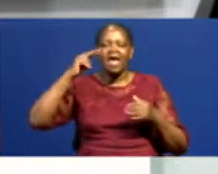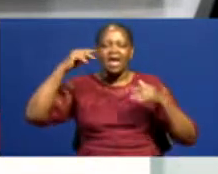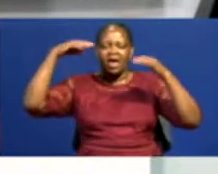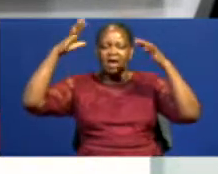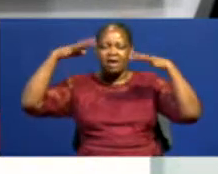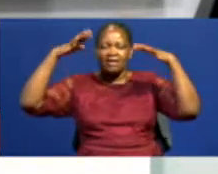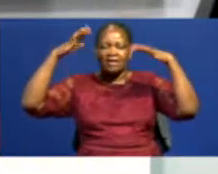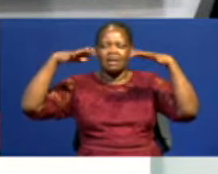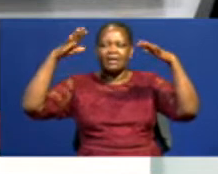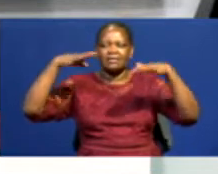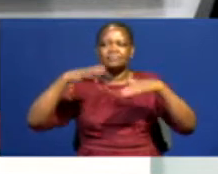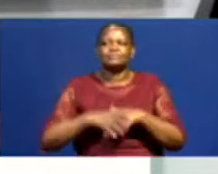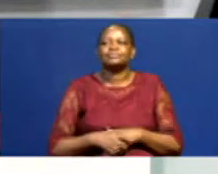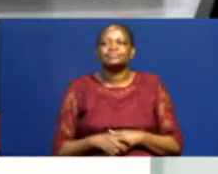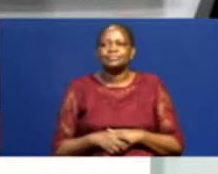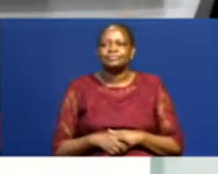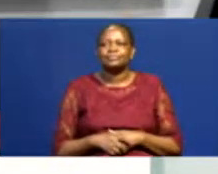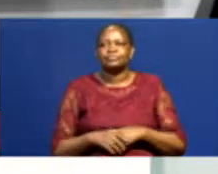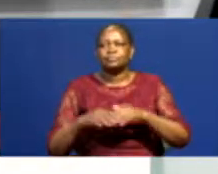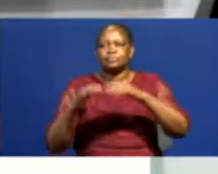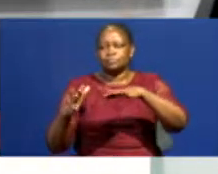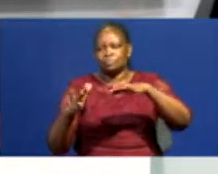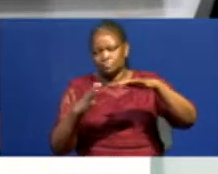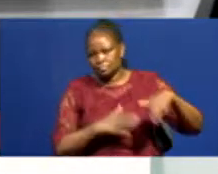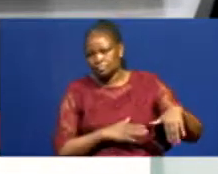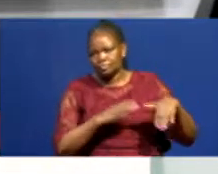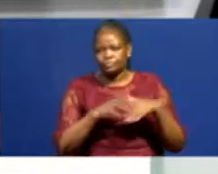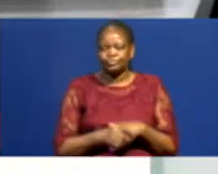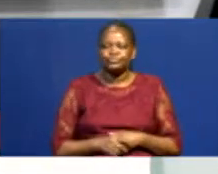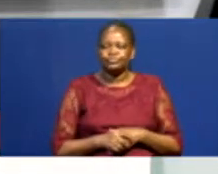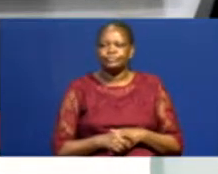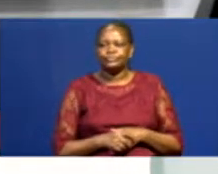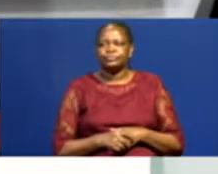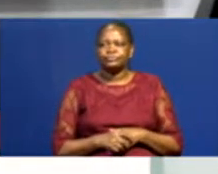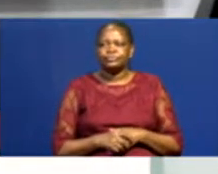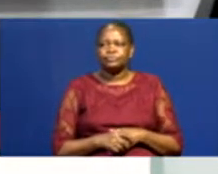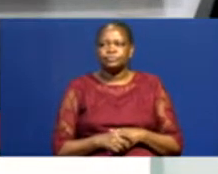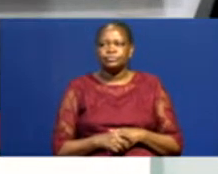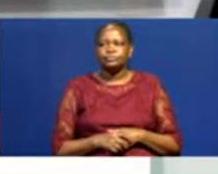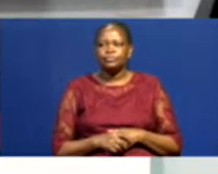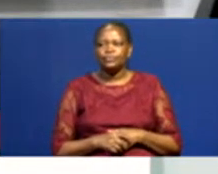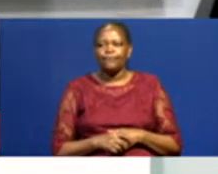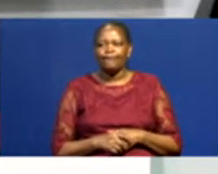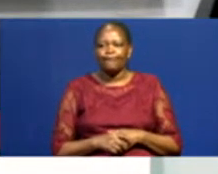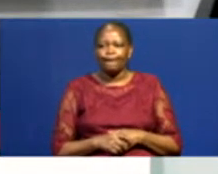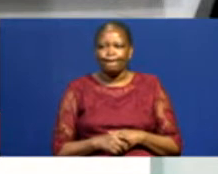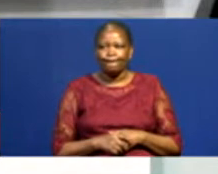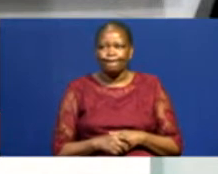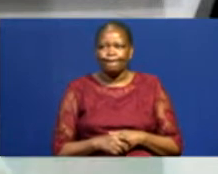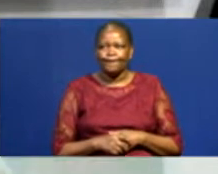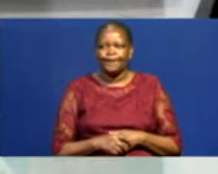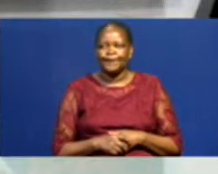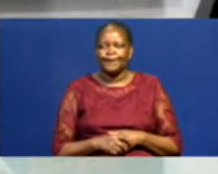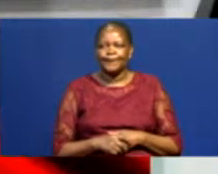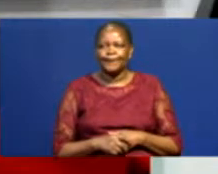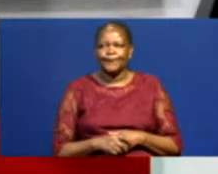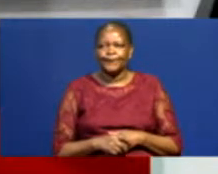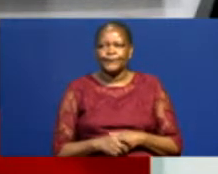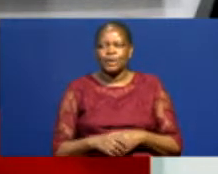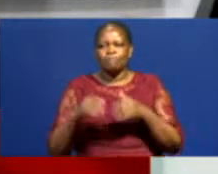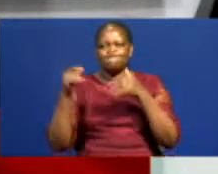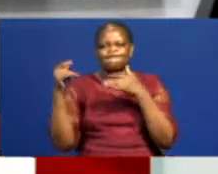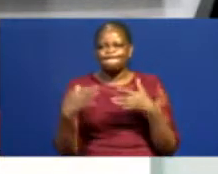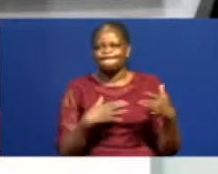country. Now, let's shift gears and move into the space of politics, where the battle